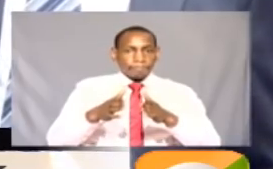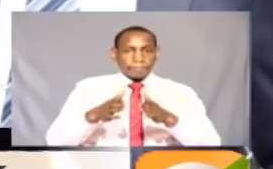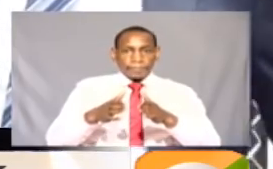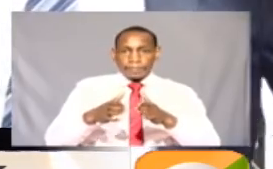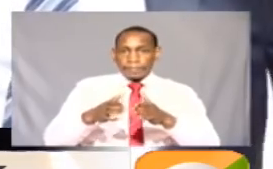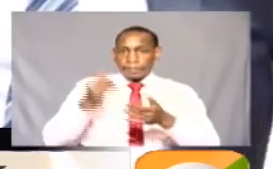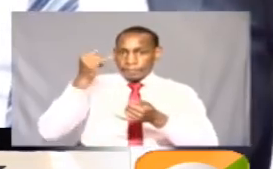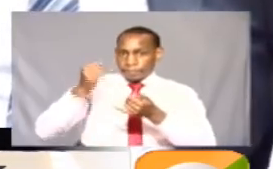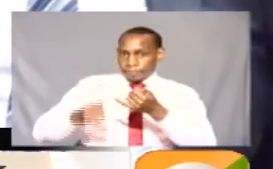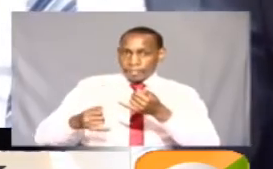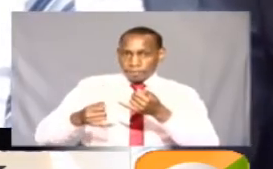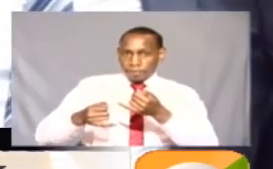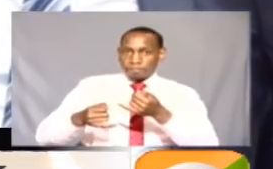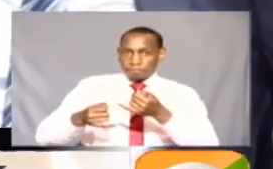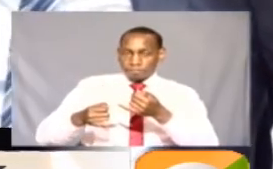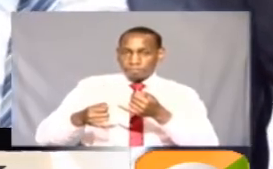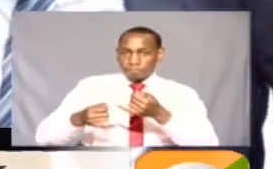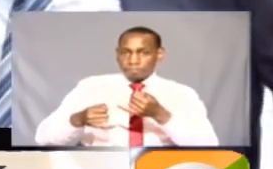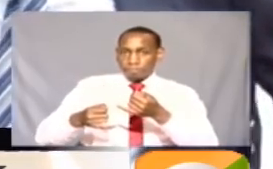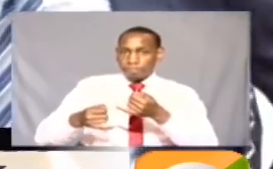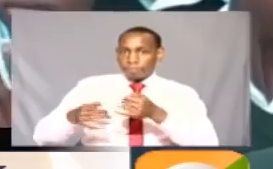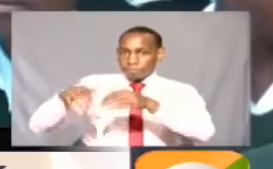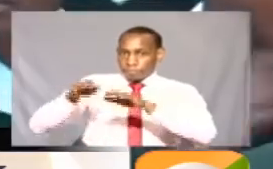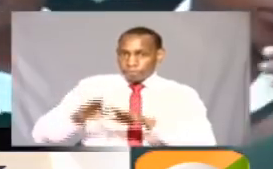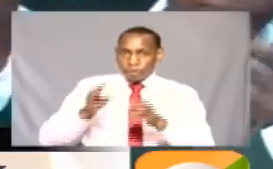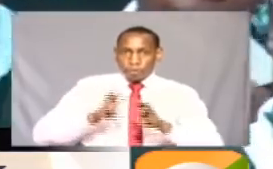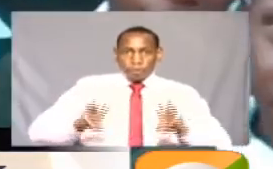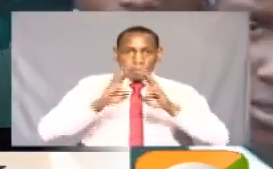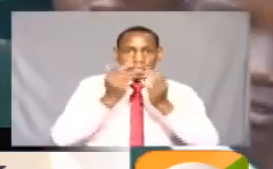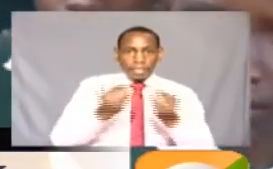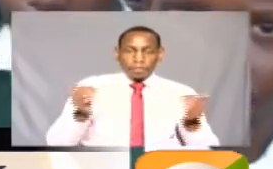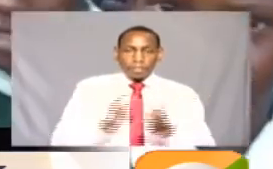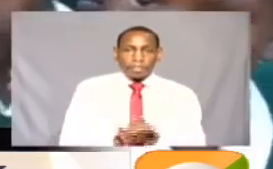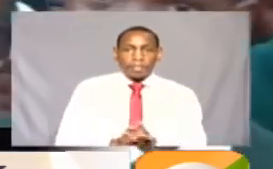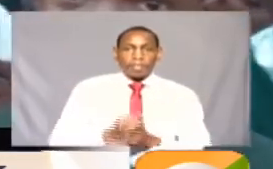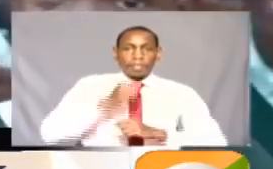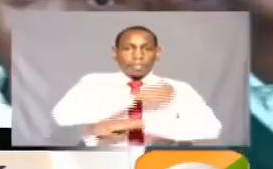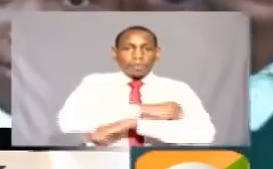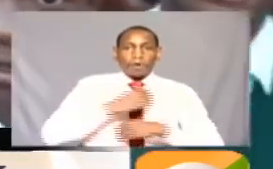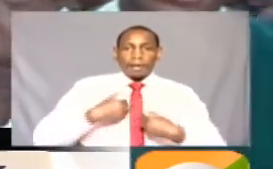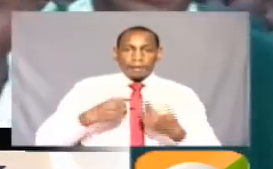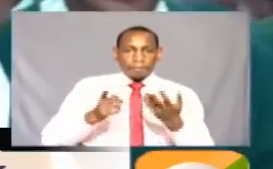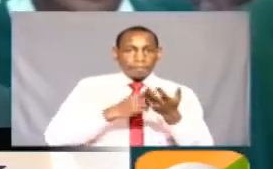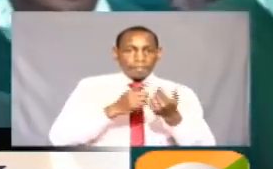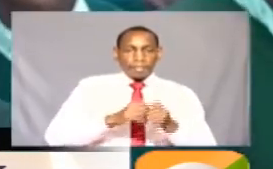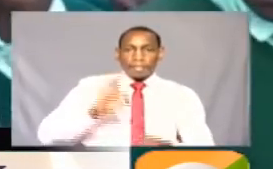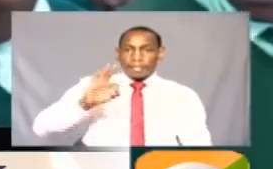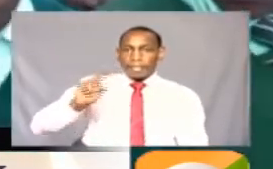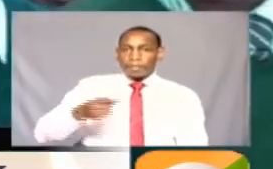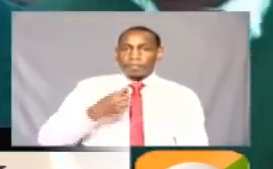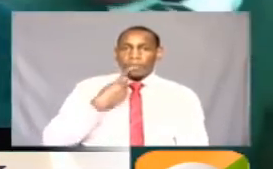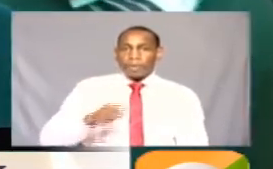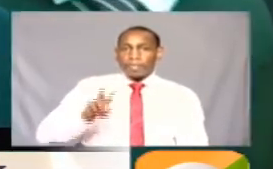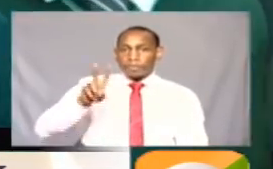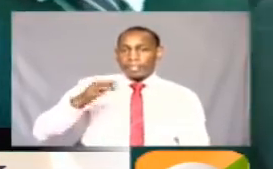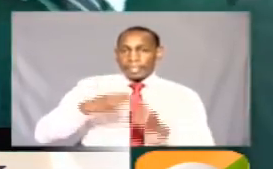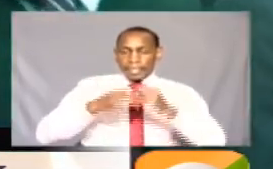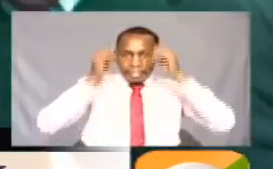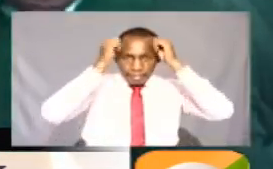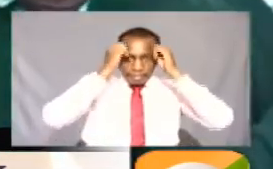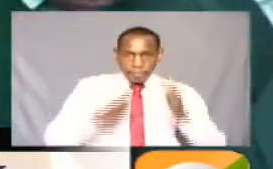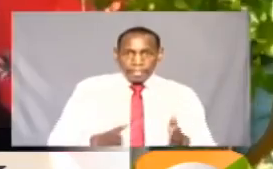mwisho inayowafaa kama watoto wetu. The school has an overall population of 3,128